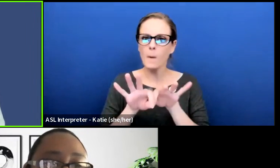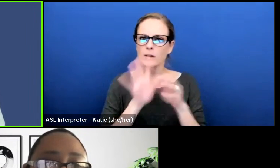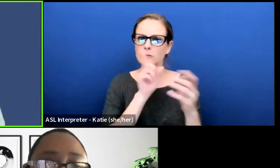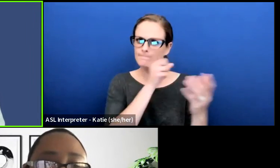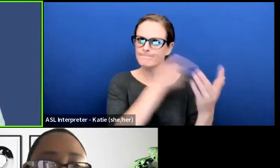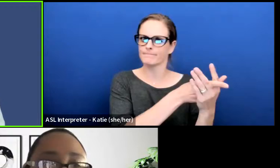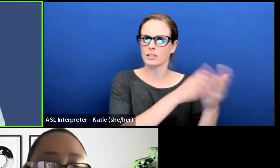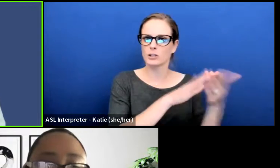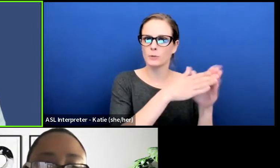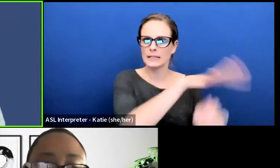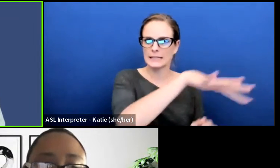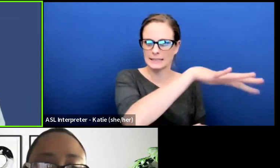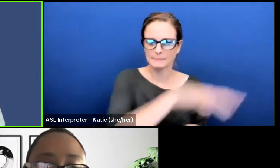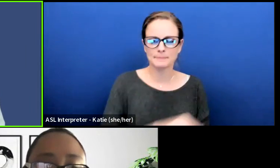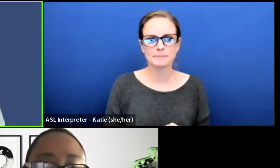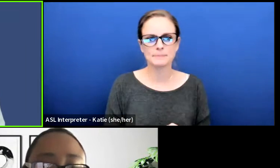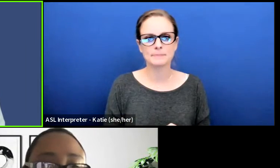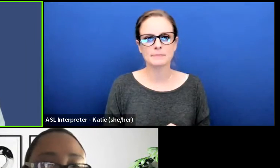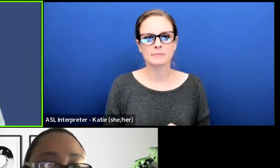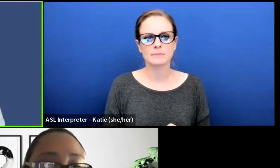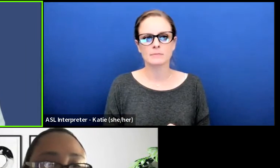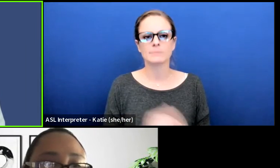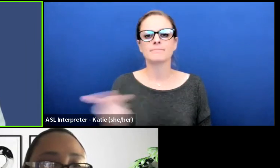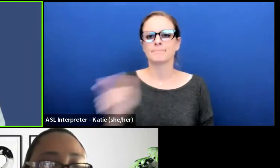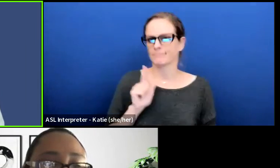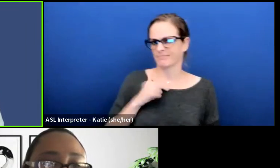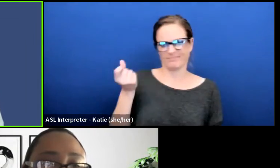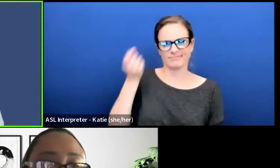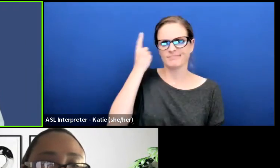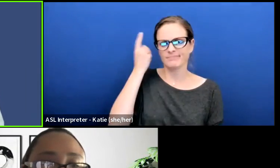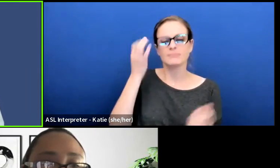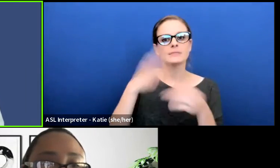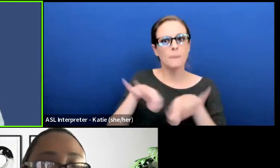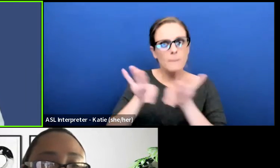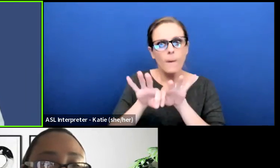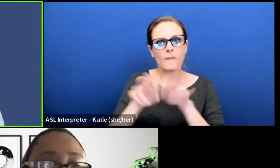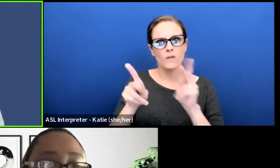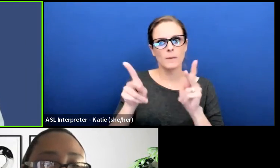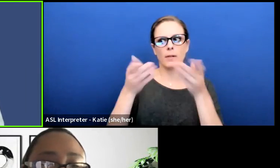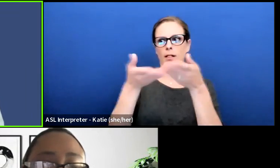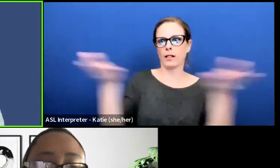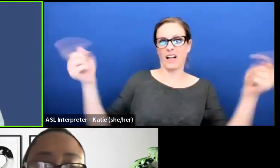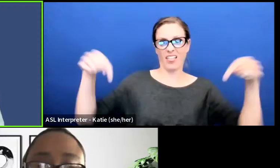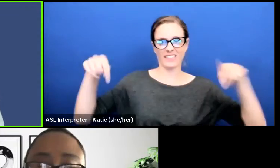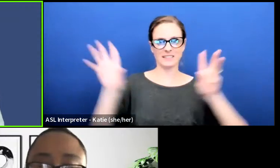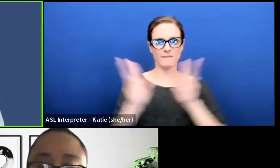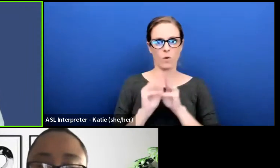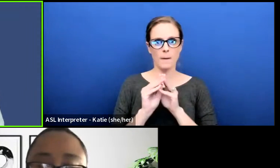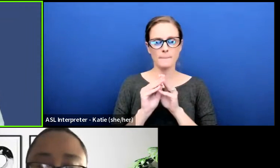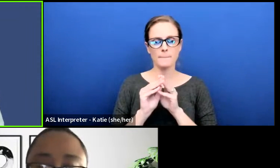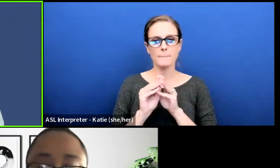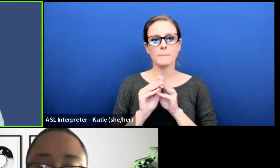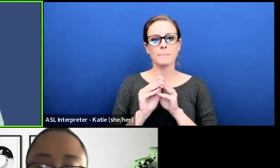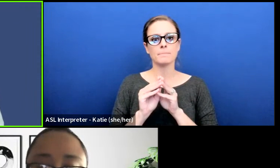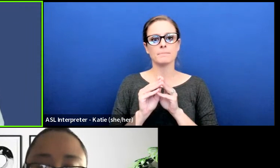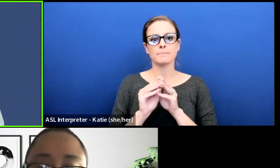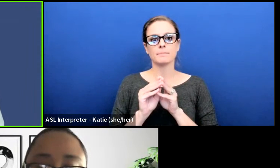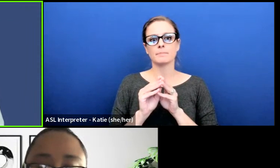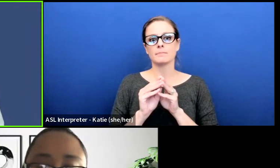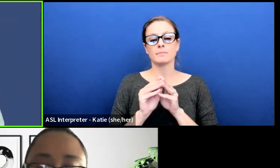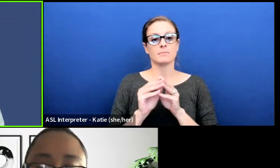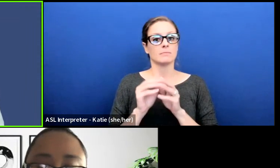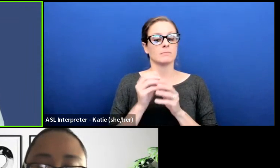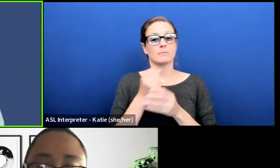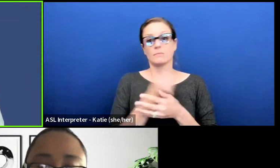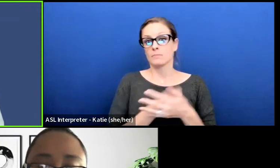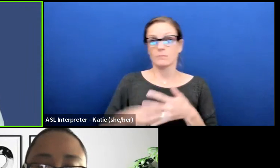mean, I totally understand that. I think it's important for people in this forum to realize that this is the dominant message that's getting